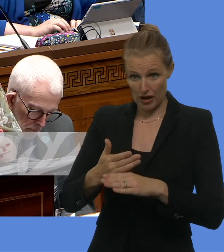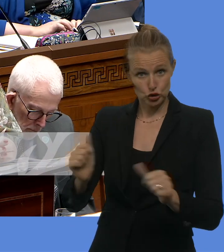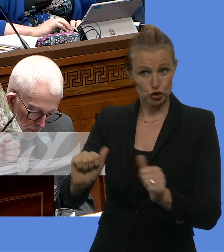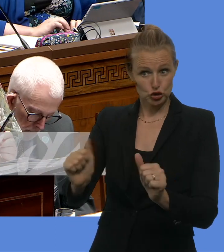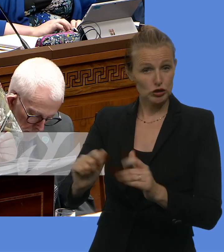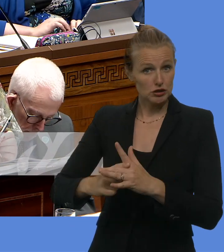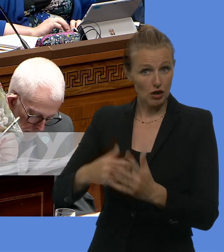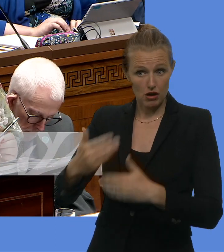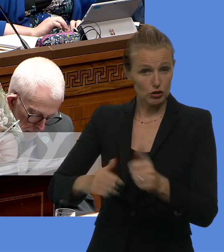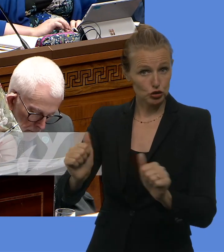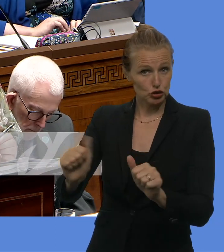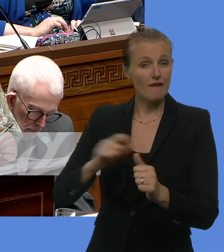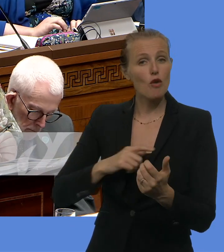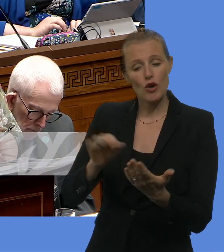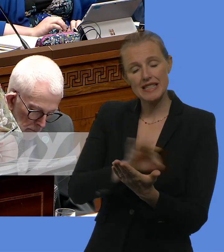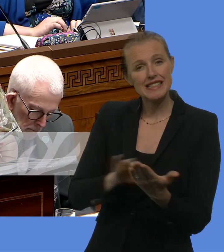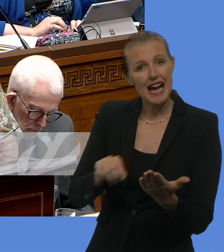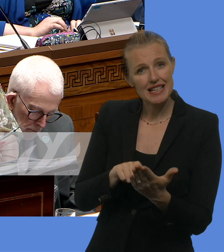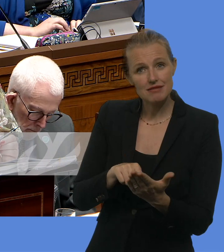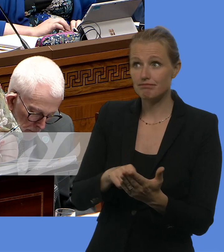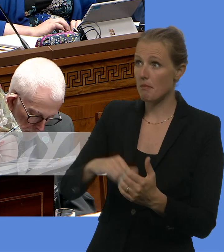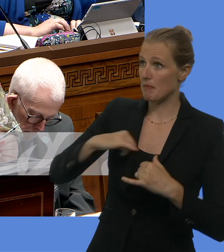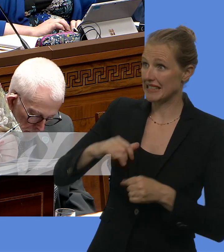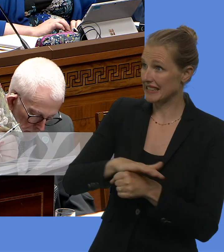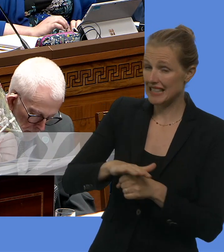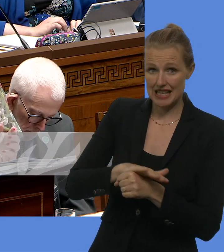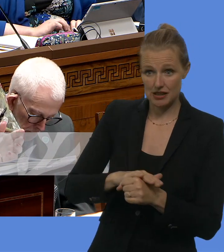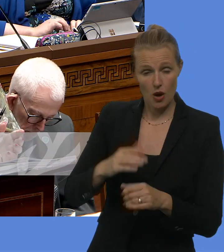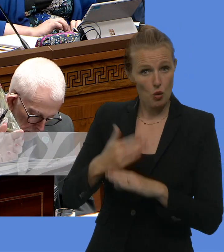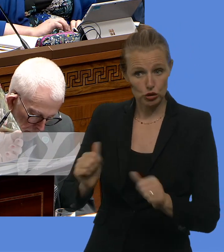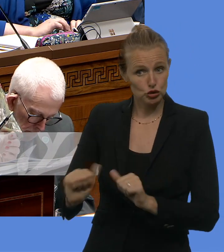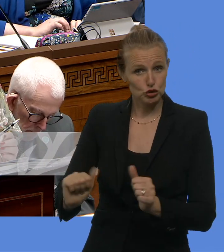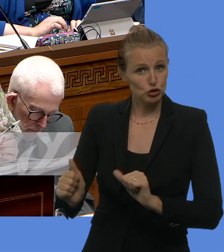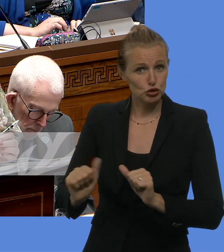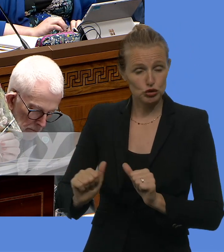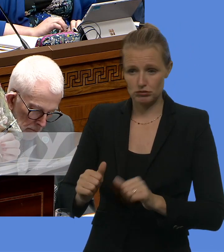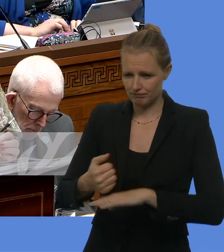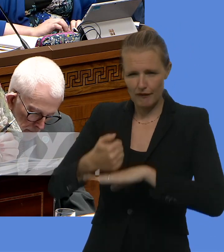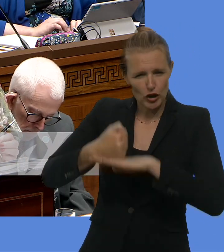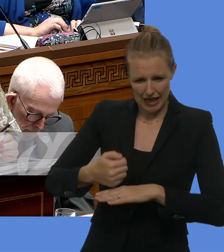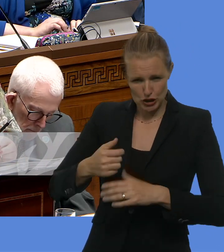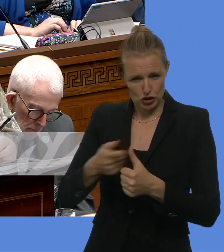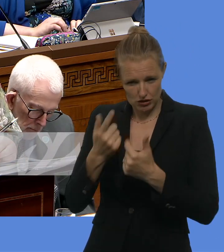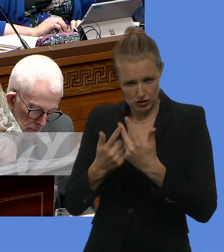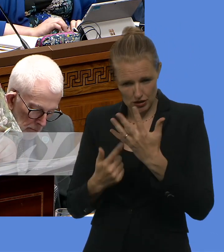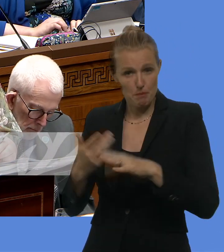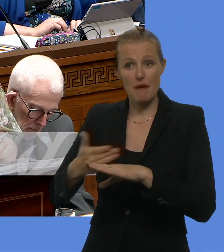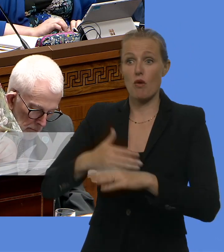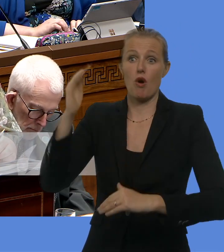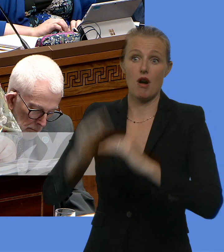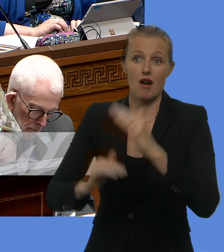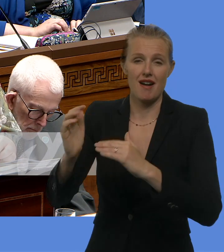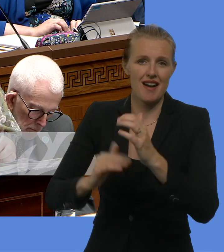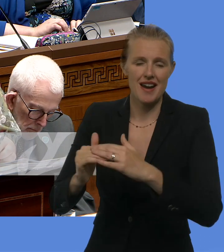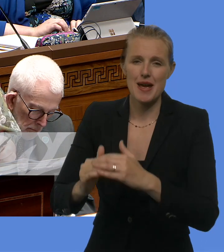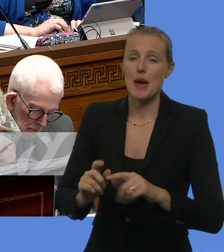in terms of the design process, in terms of the business case process, and all of the preliminaries that need to be done. However, we cannot start to cut sod